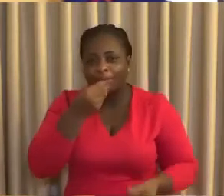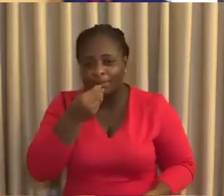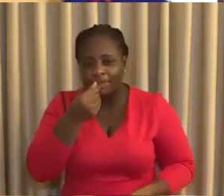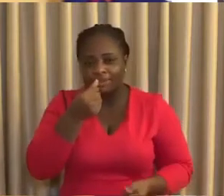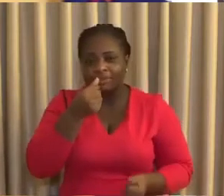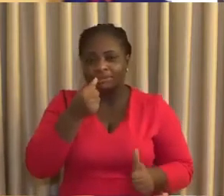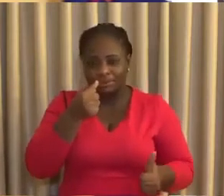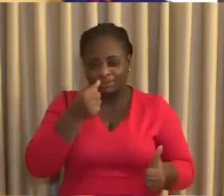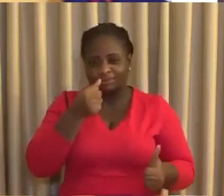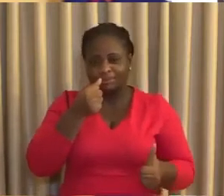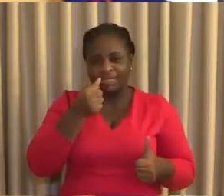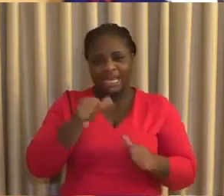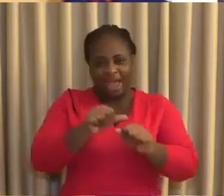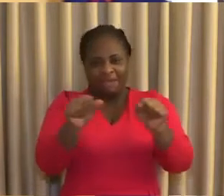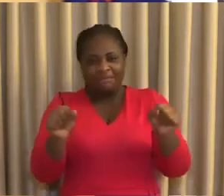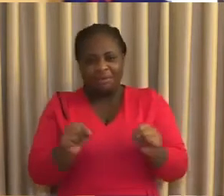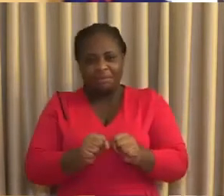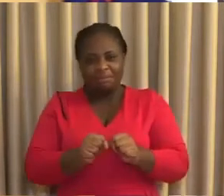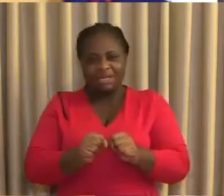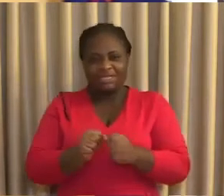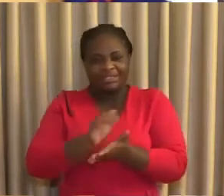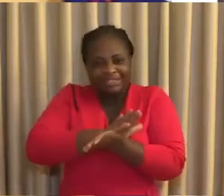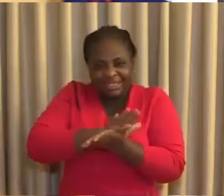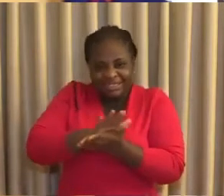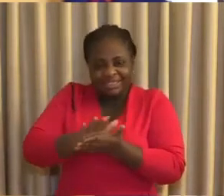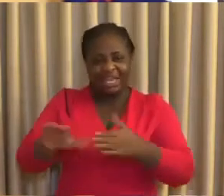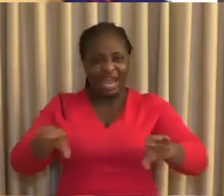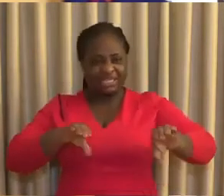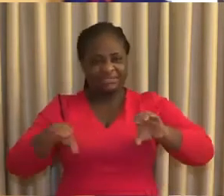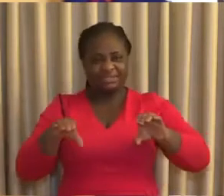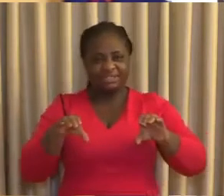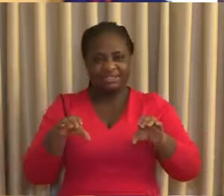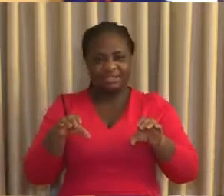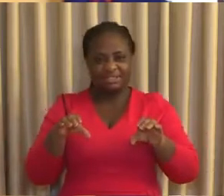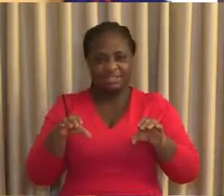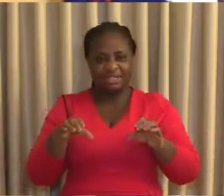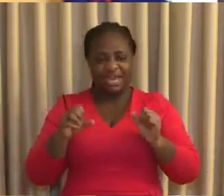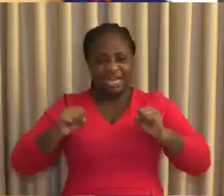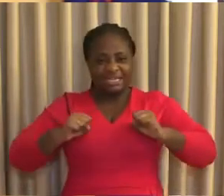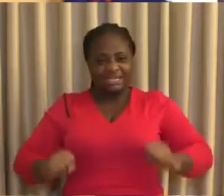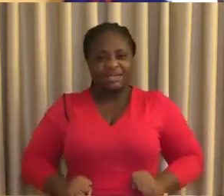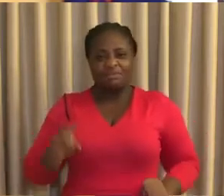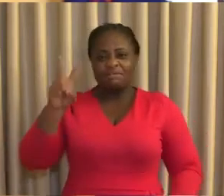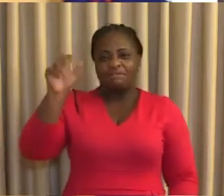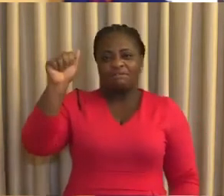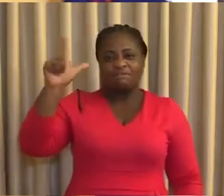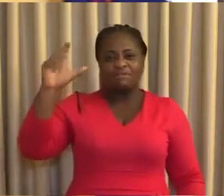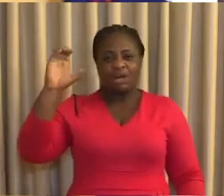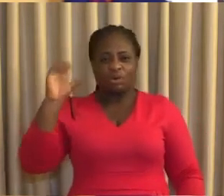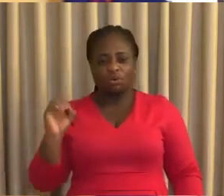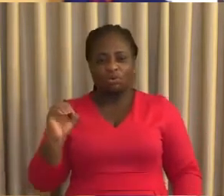Environmental and sanitation activities. Staff of VALCO. Road and railway construction